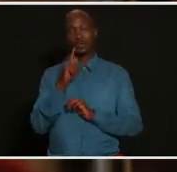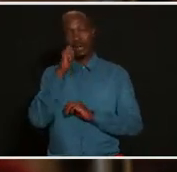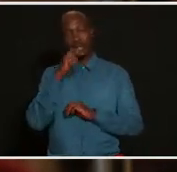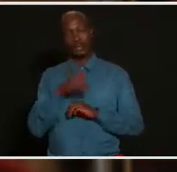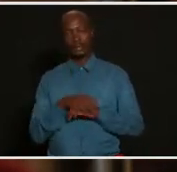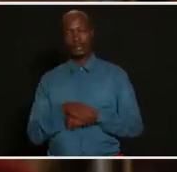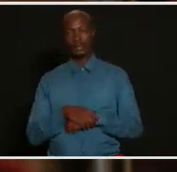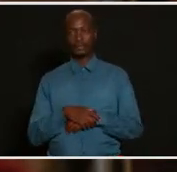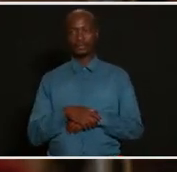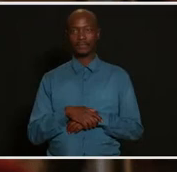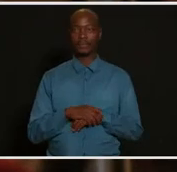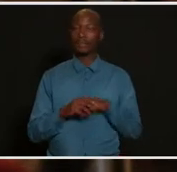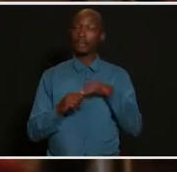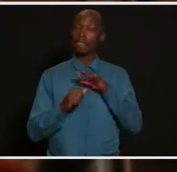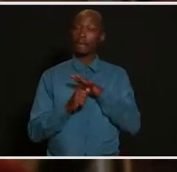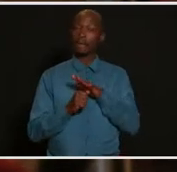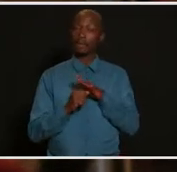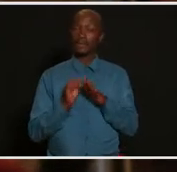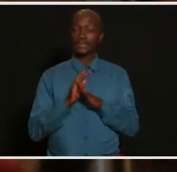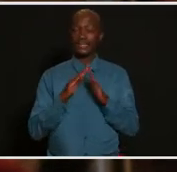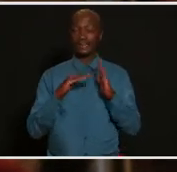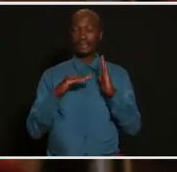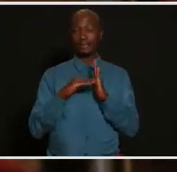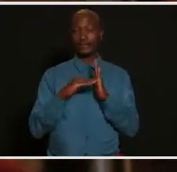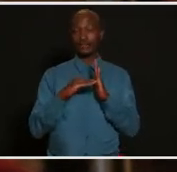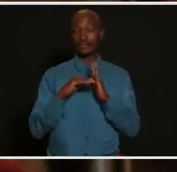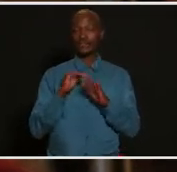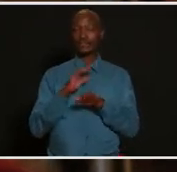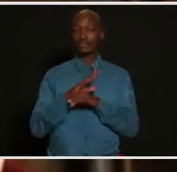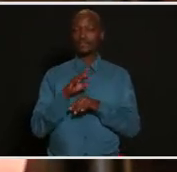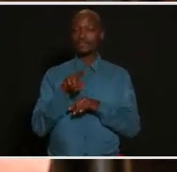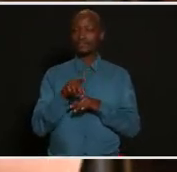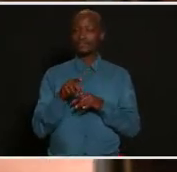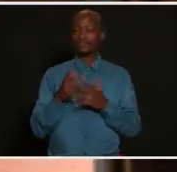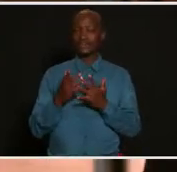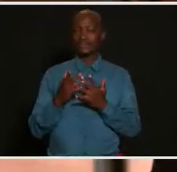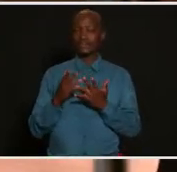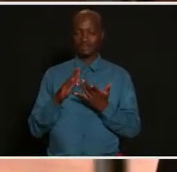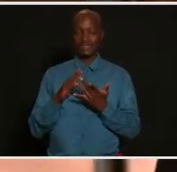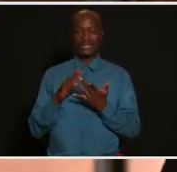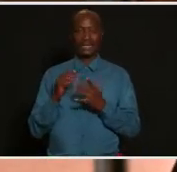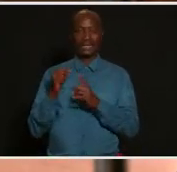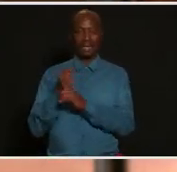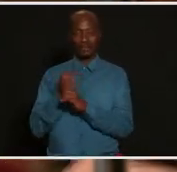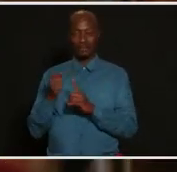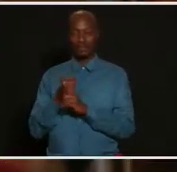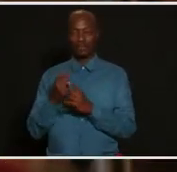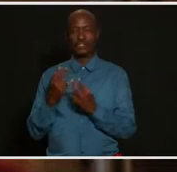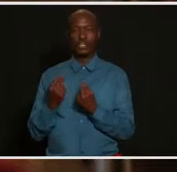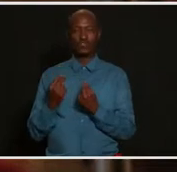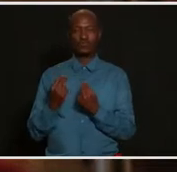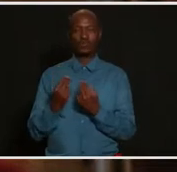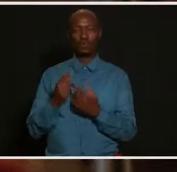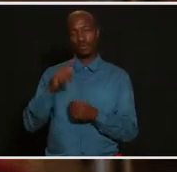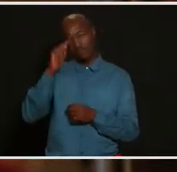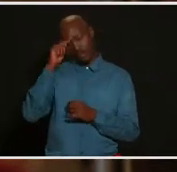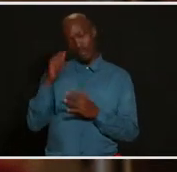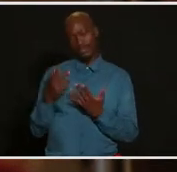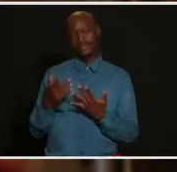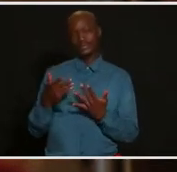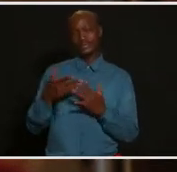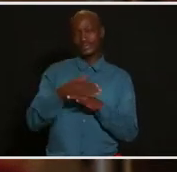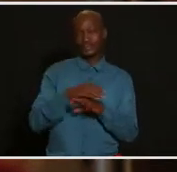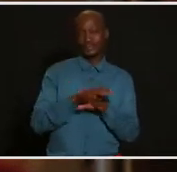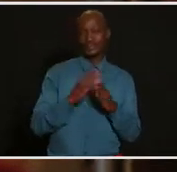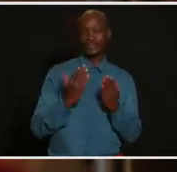importantly matriculants were shown as brutalizing new boys throughout the year now this